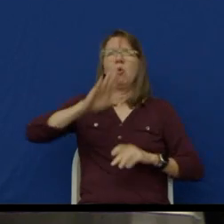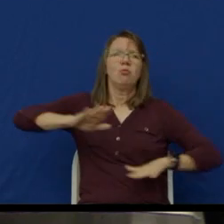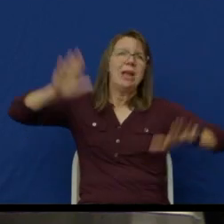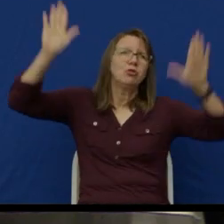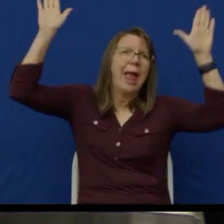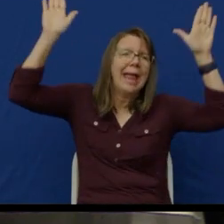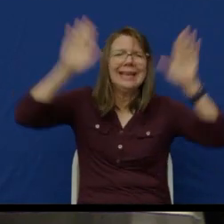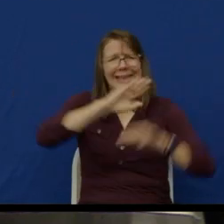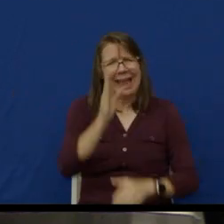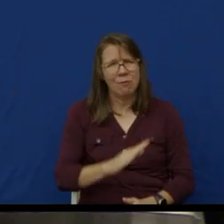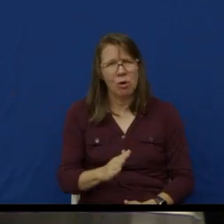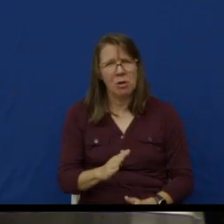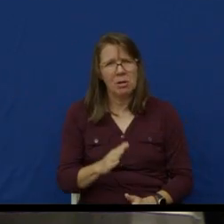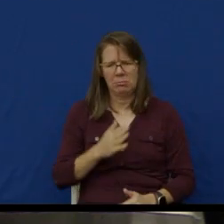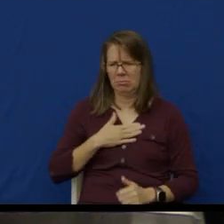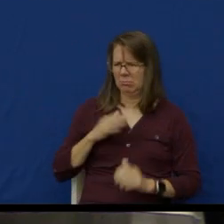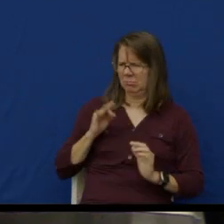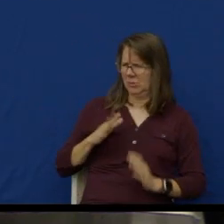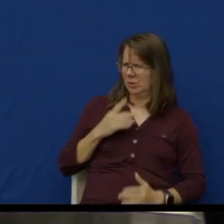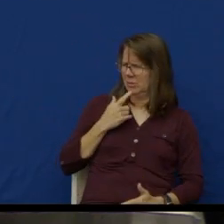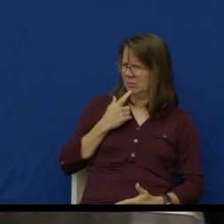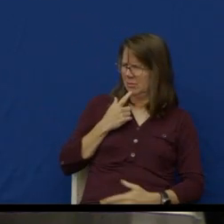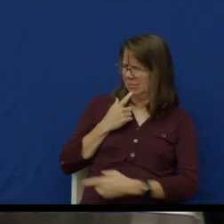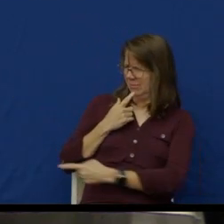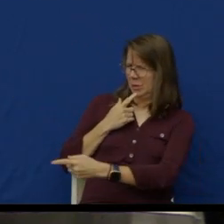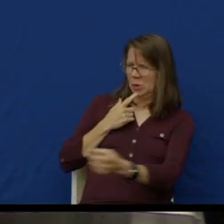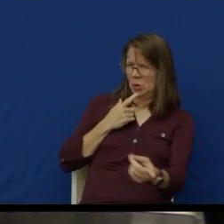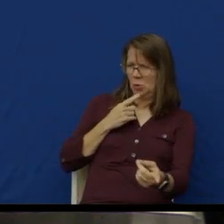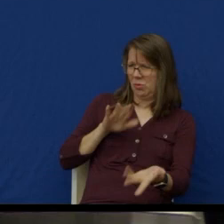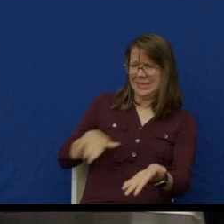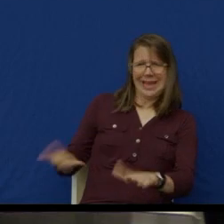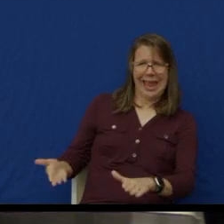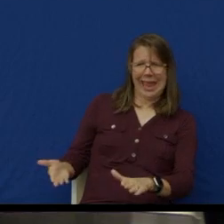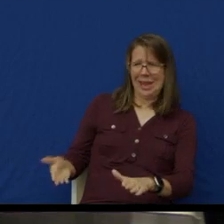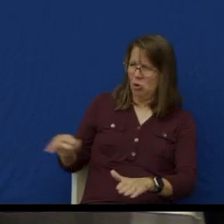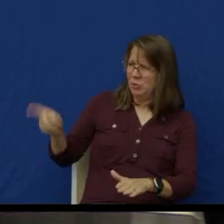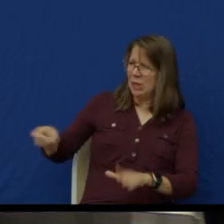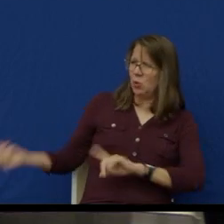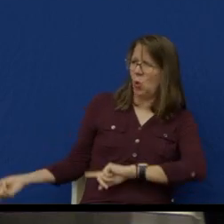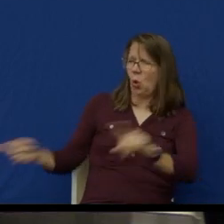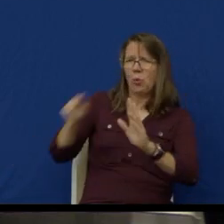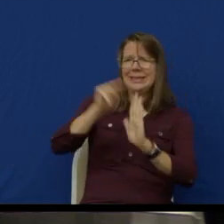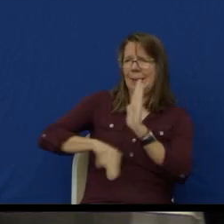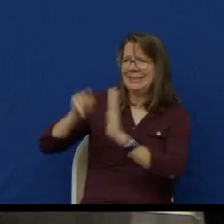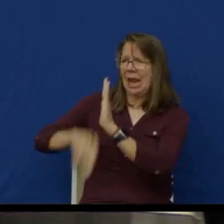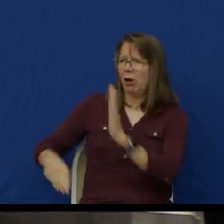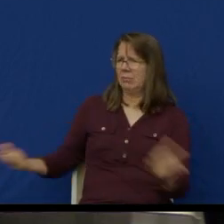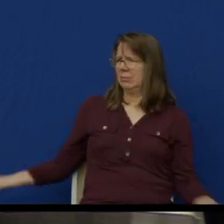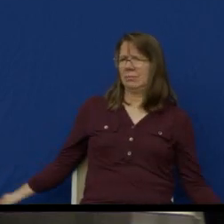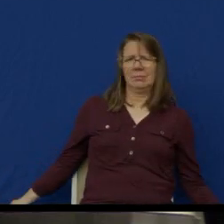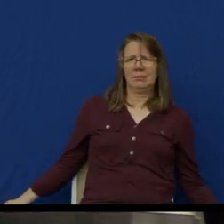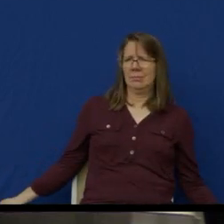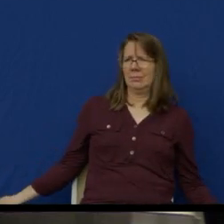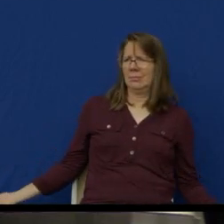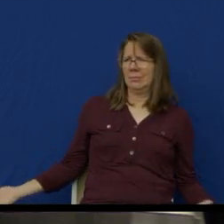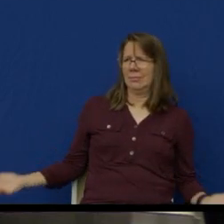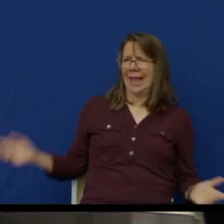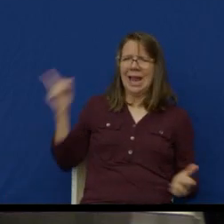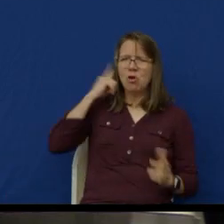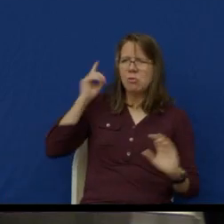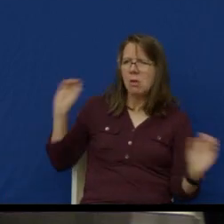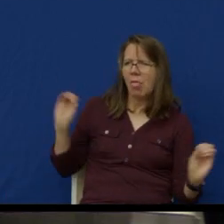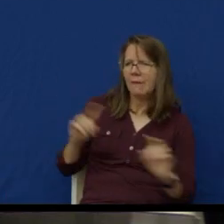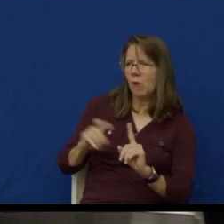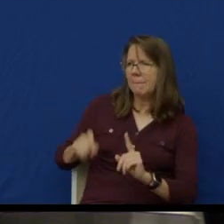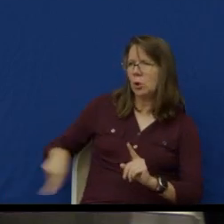would say, all you dead people in here need to go to the cemetery. I'm not hearing anything from you. And then when we get